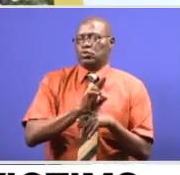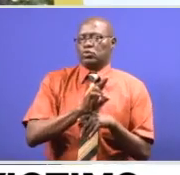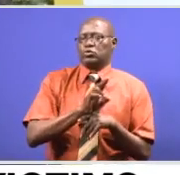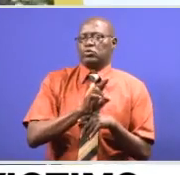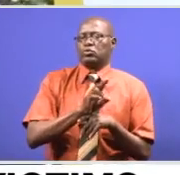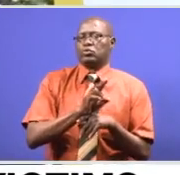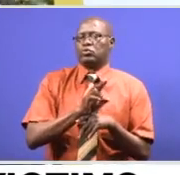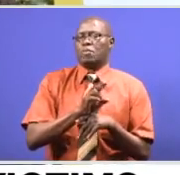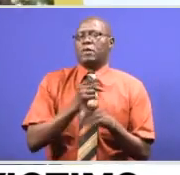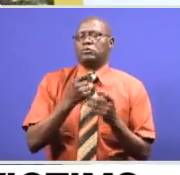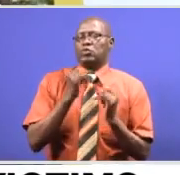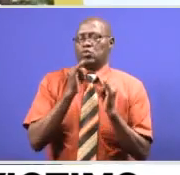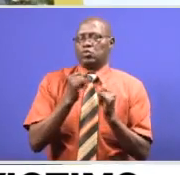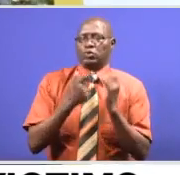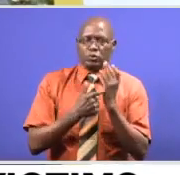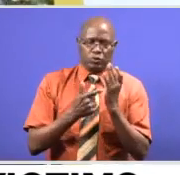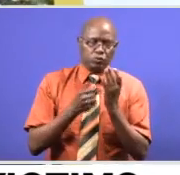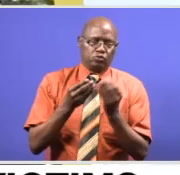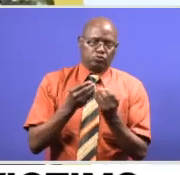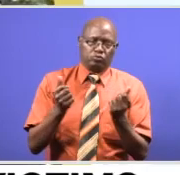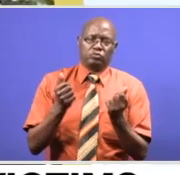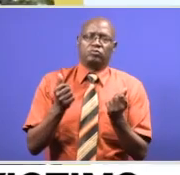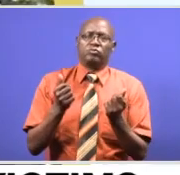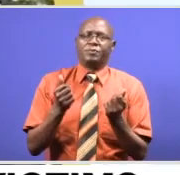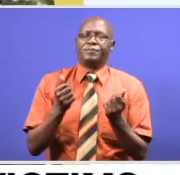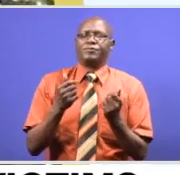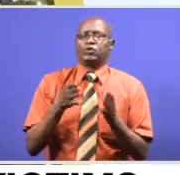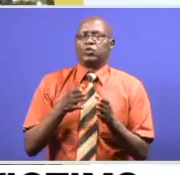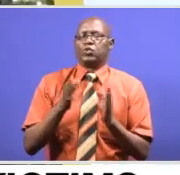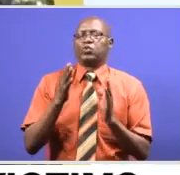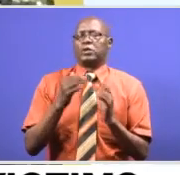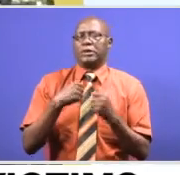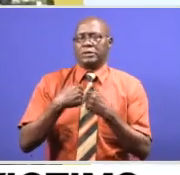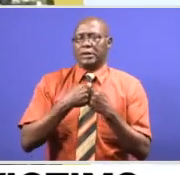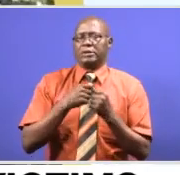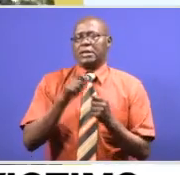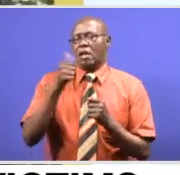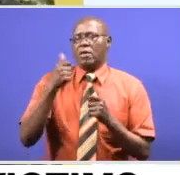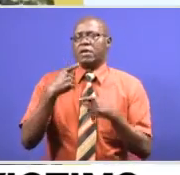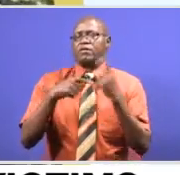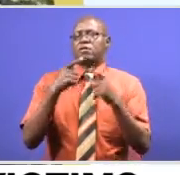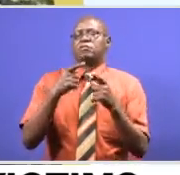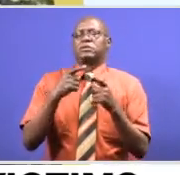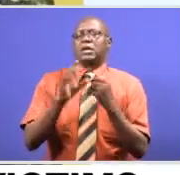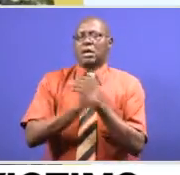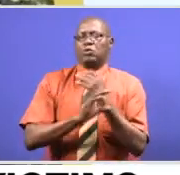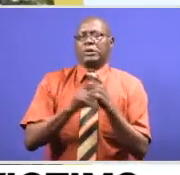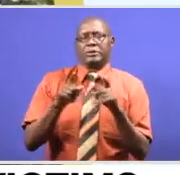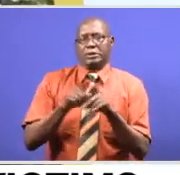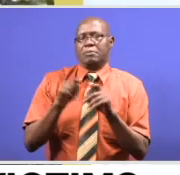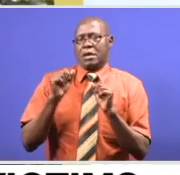the use of new technology in addressing road safety challenges and in other developing countries. And we cannot afford to be left